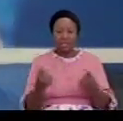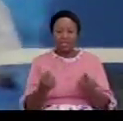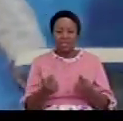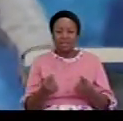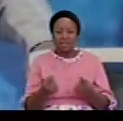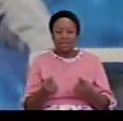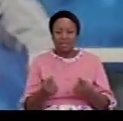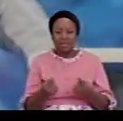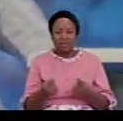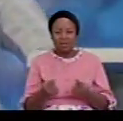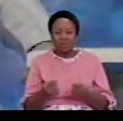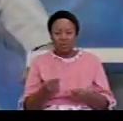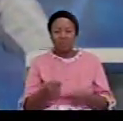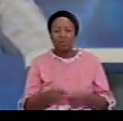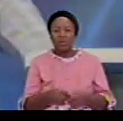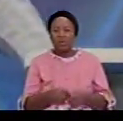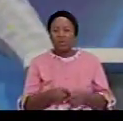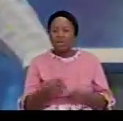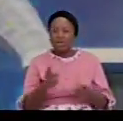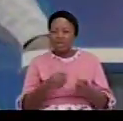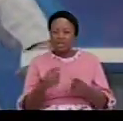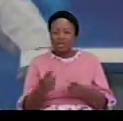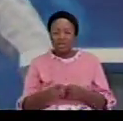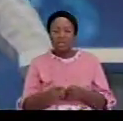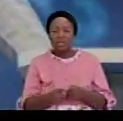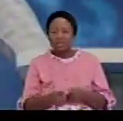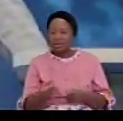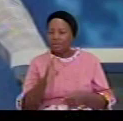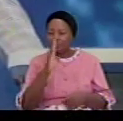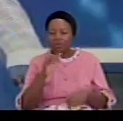presuming on the love of God.